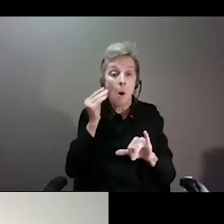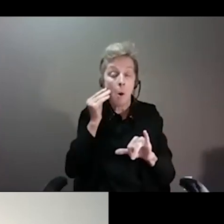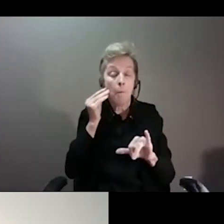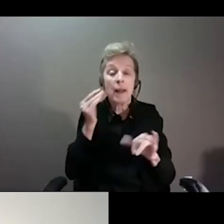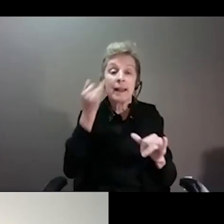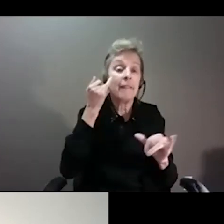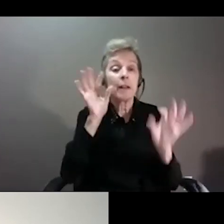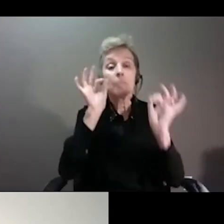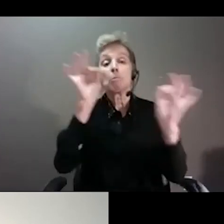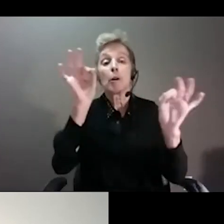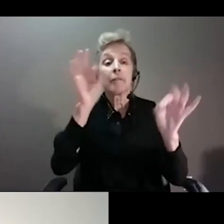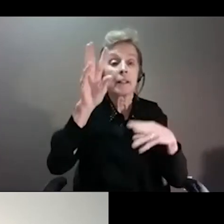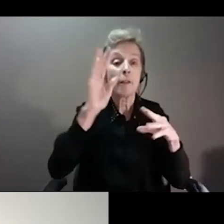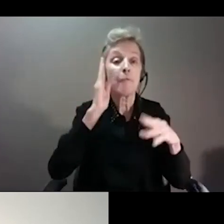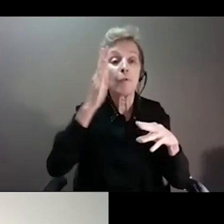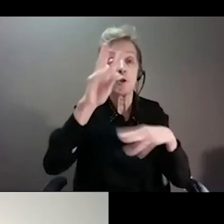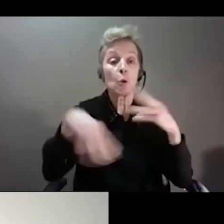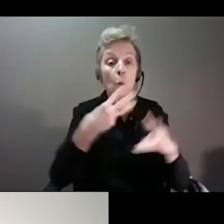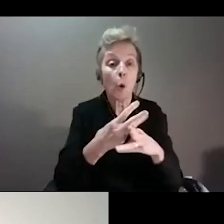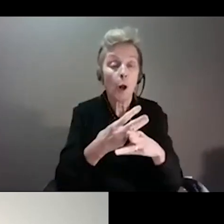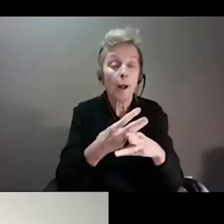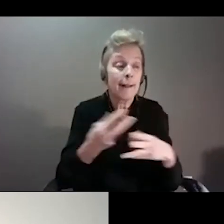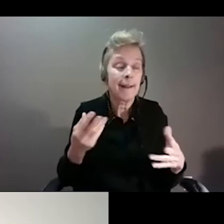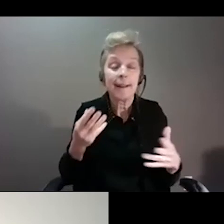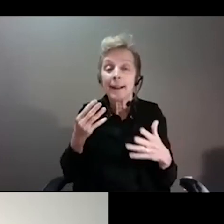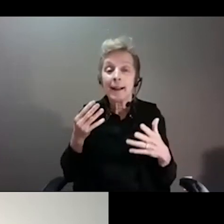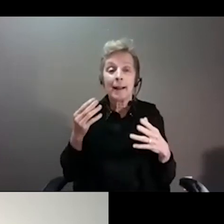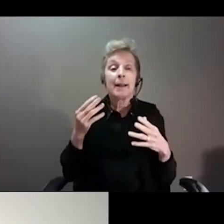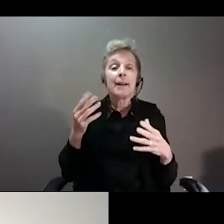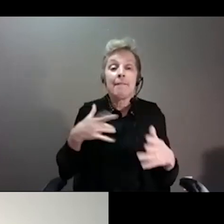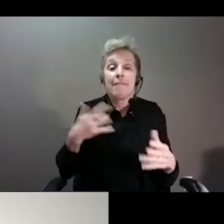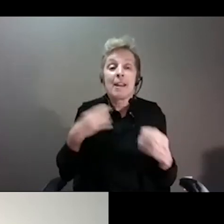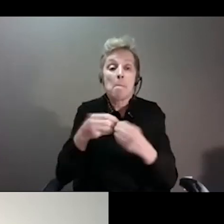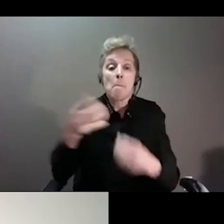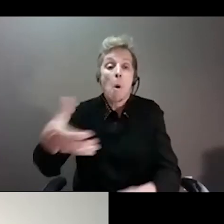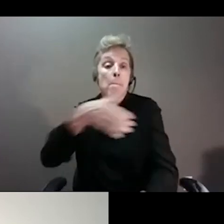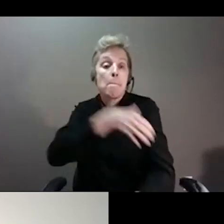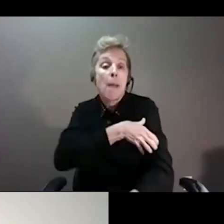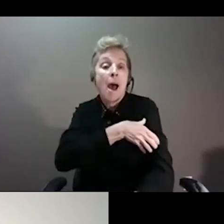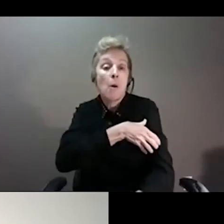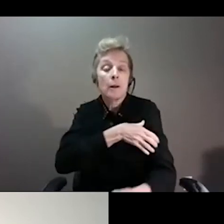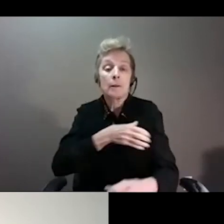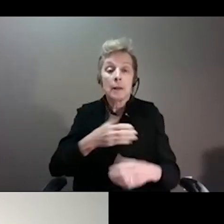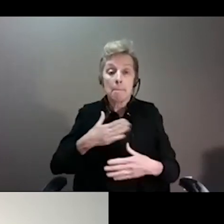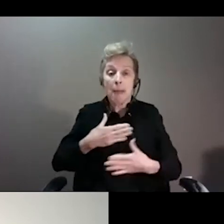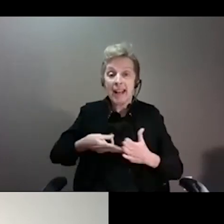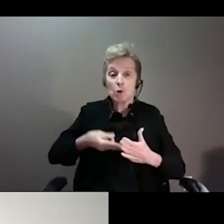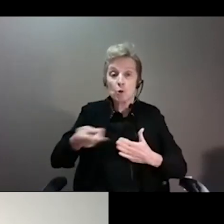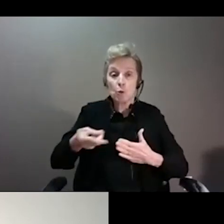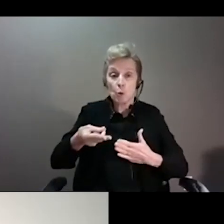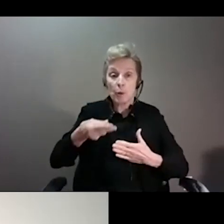utopian future. And so in that world, I guess people are more empowered to not share their truth with someone if they don't want to.